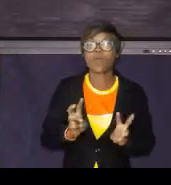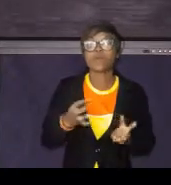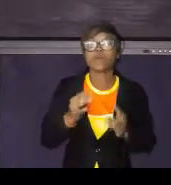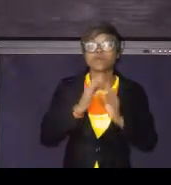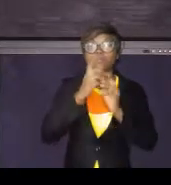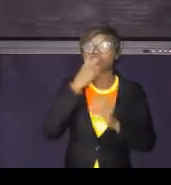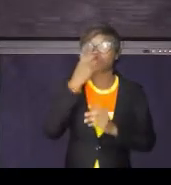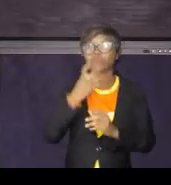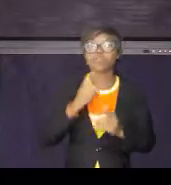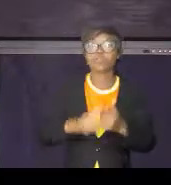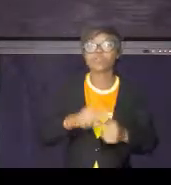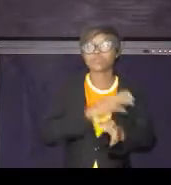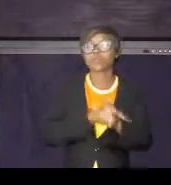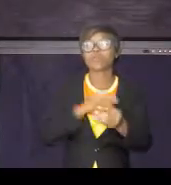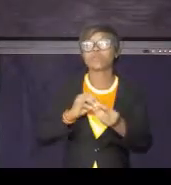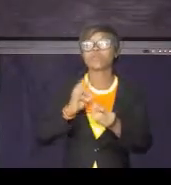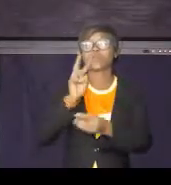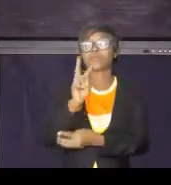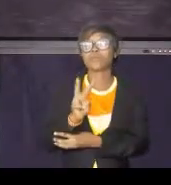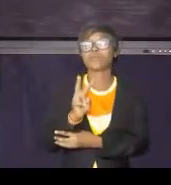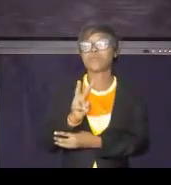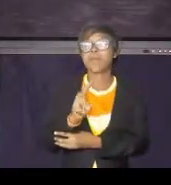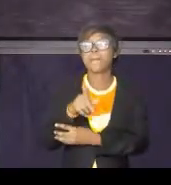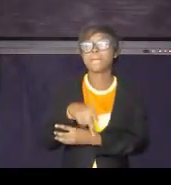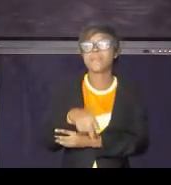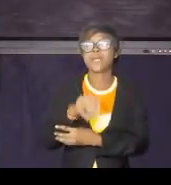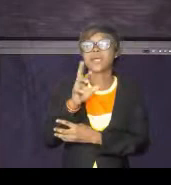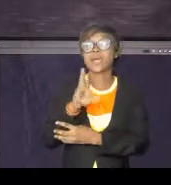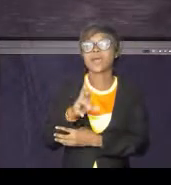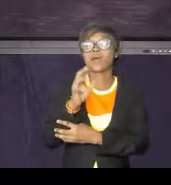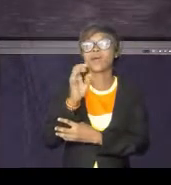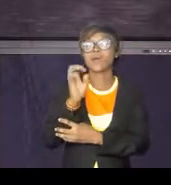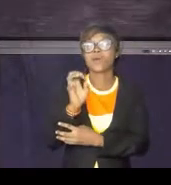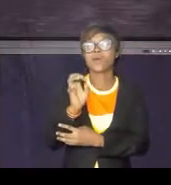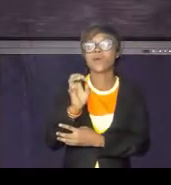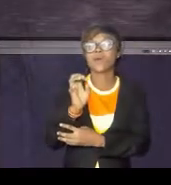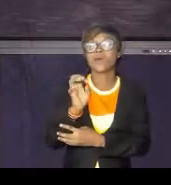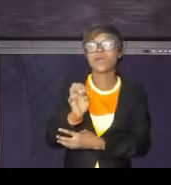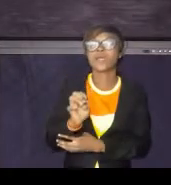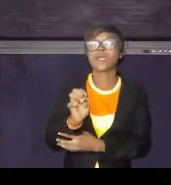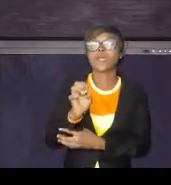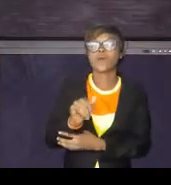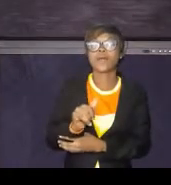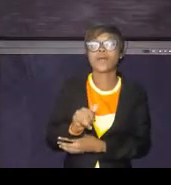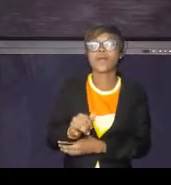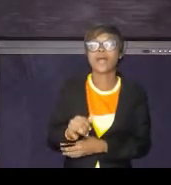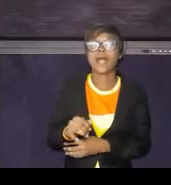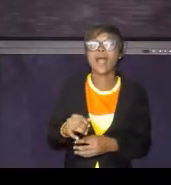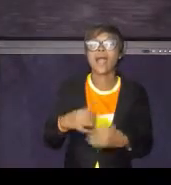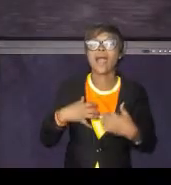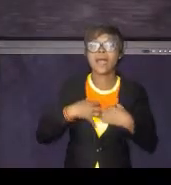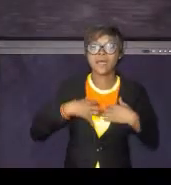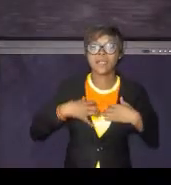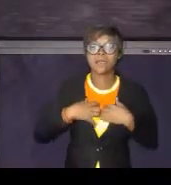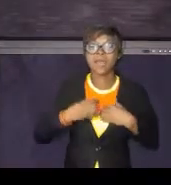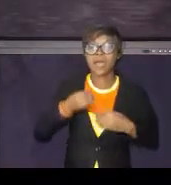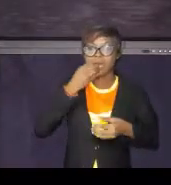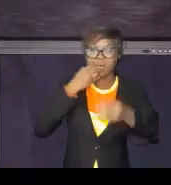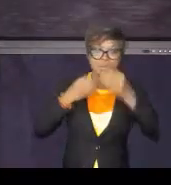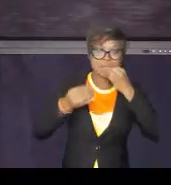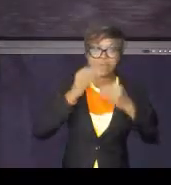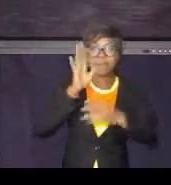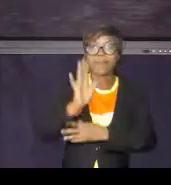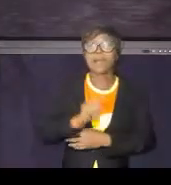speaking to God. The second one, P-R-E-Y, an animal eaten by